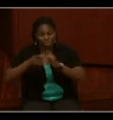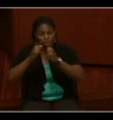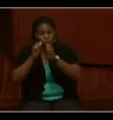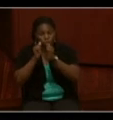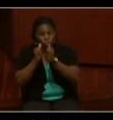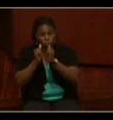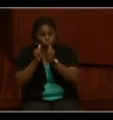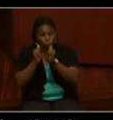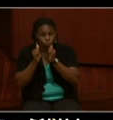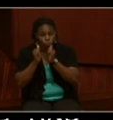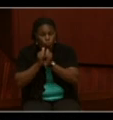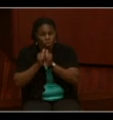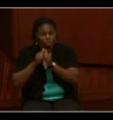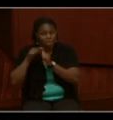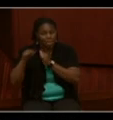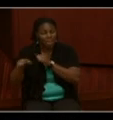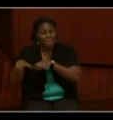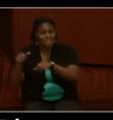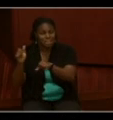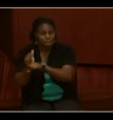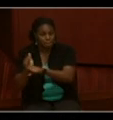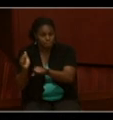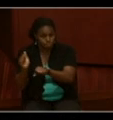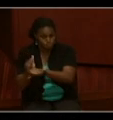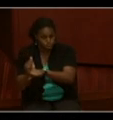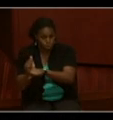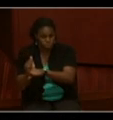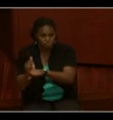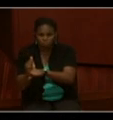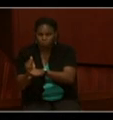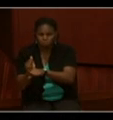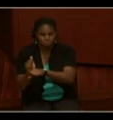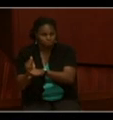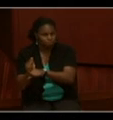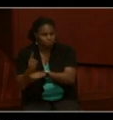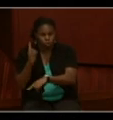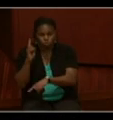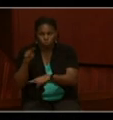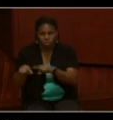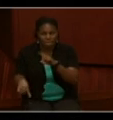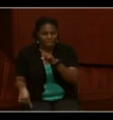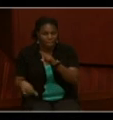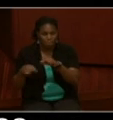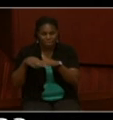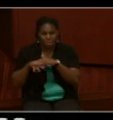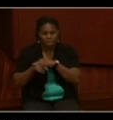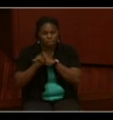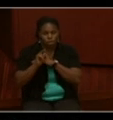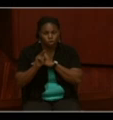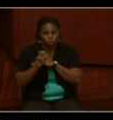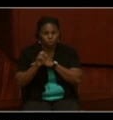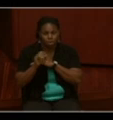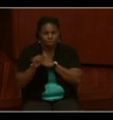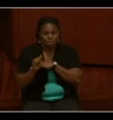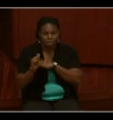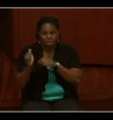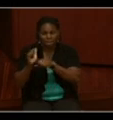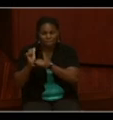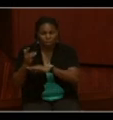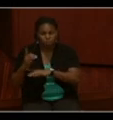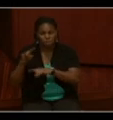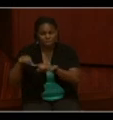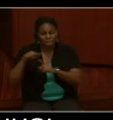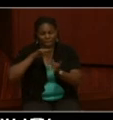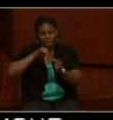would be considered manual labor, then that was grounds for them not to be in the U.S. They weren't, laborers were not permitted to come